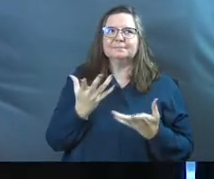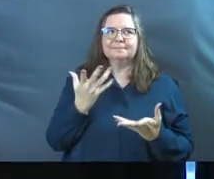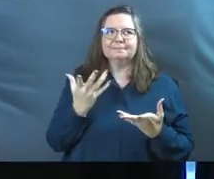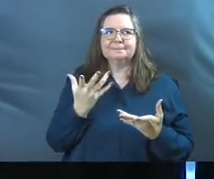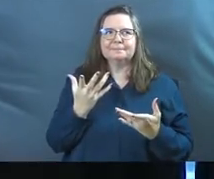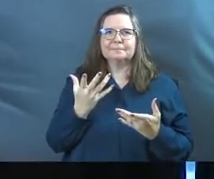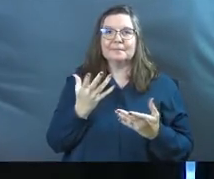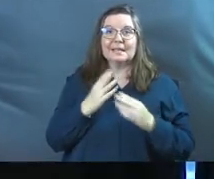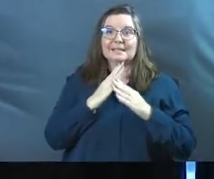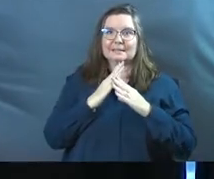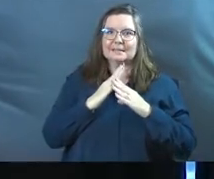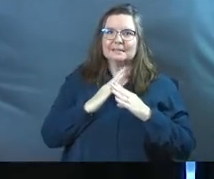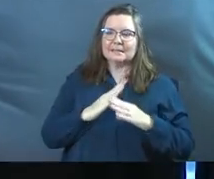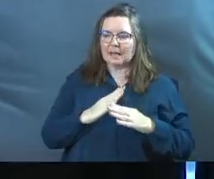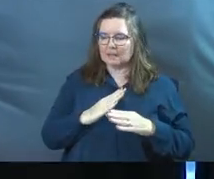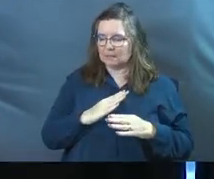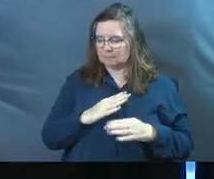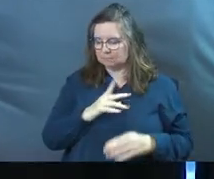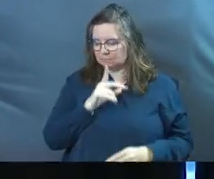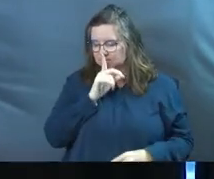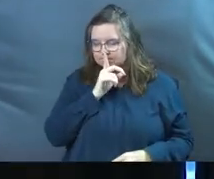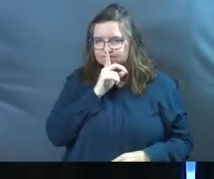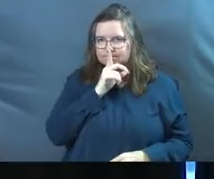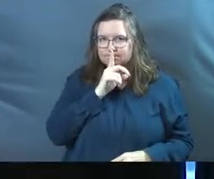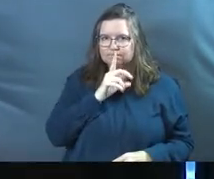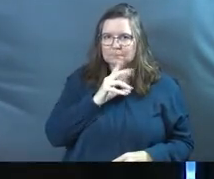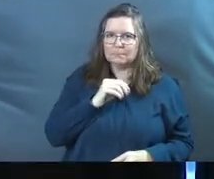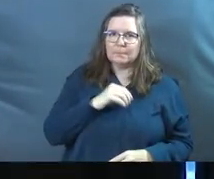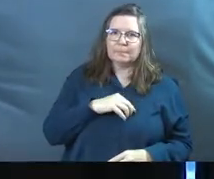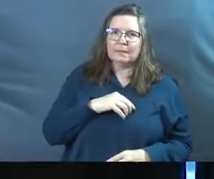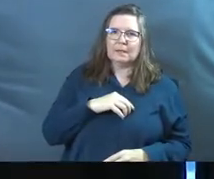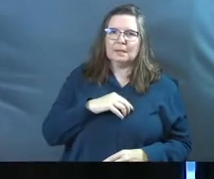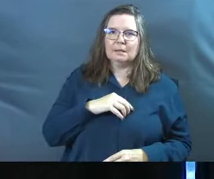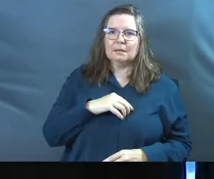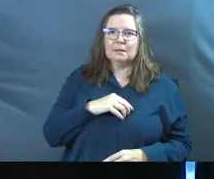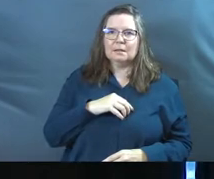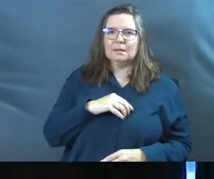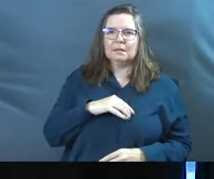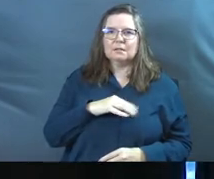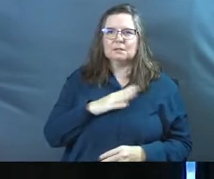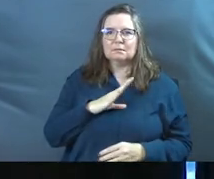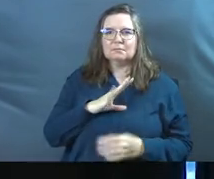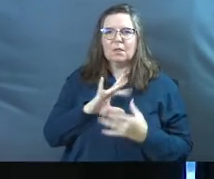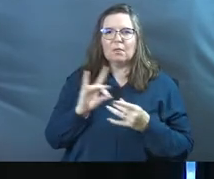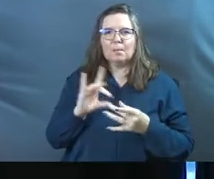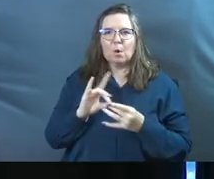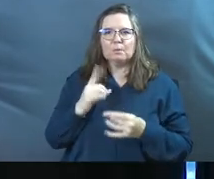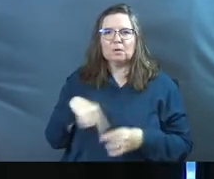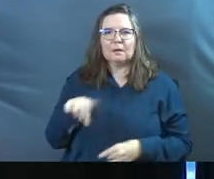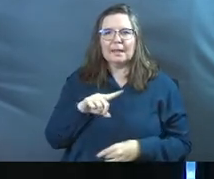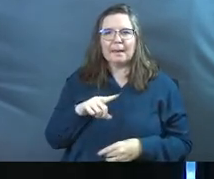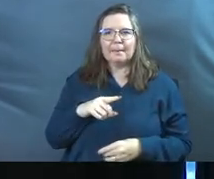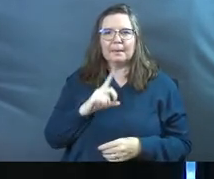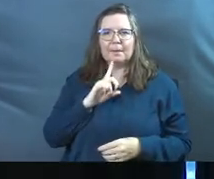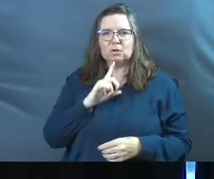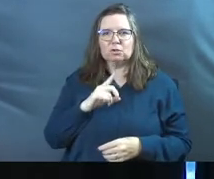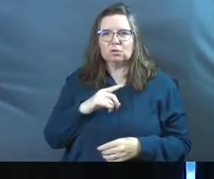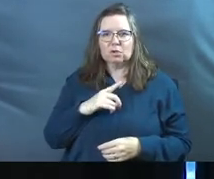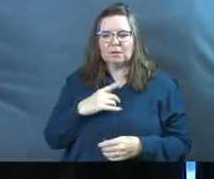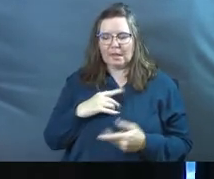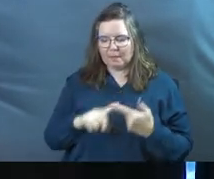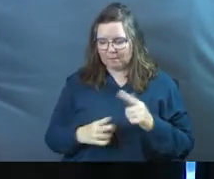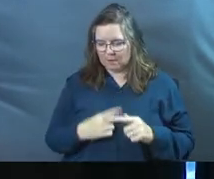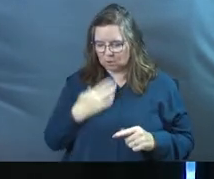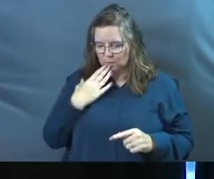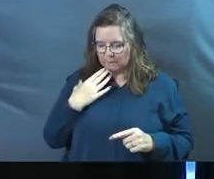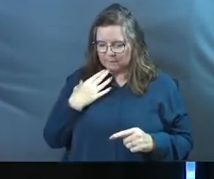it's the tiny silent treatments. It's the tiny moments of talking about them behind their back and making sure that their friends